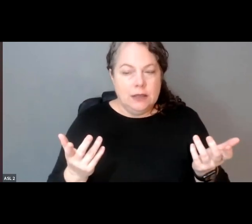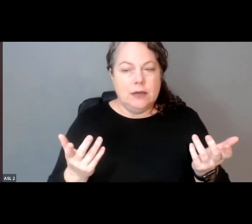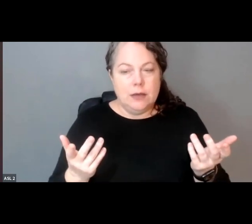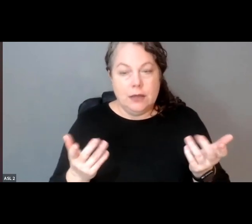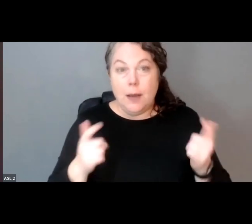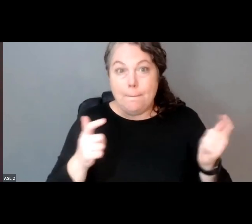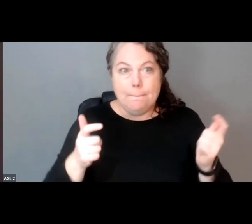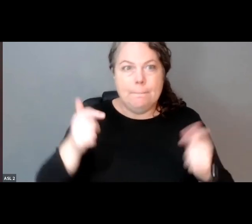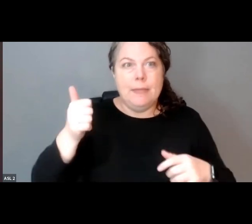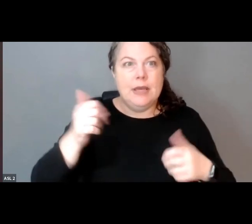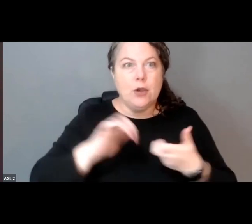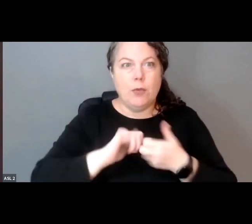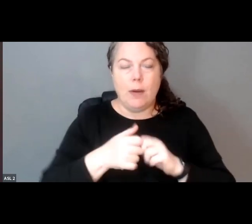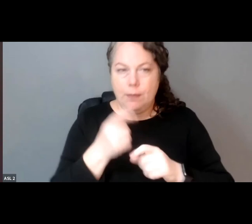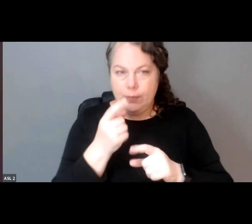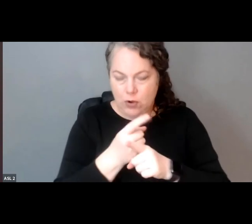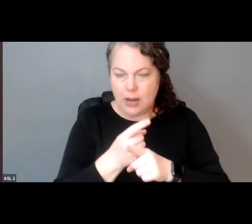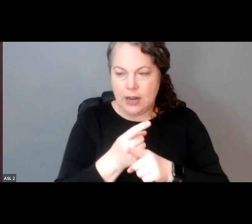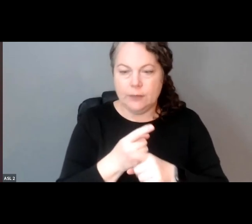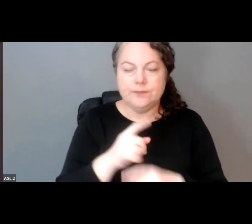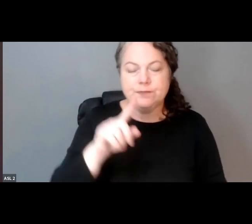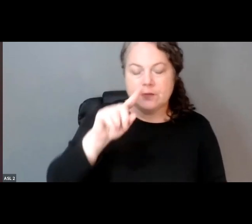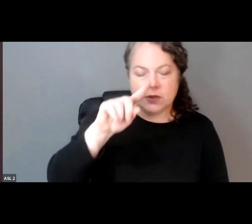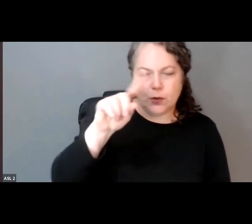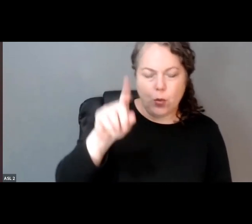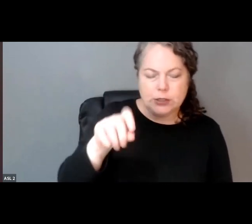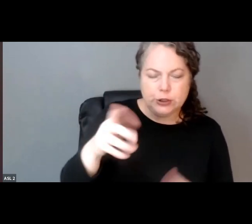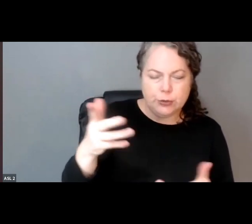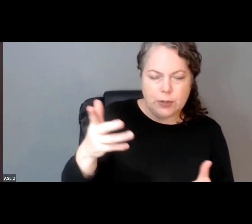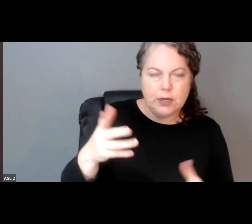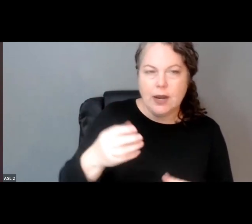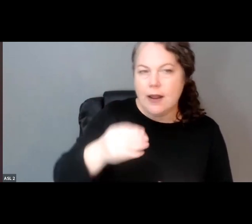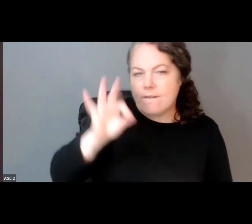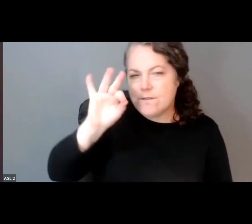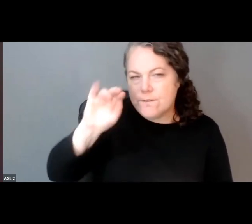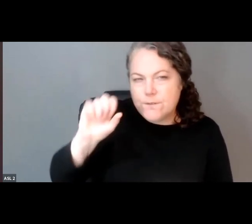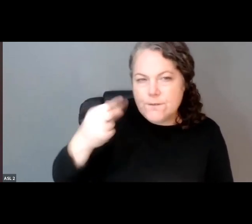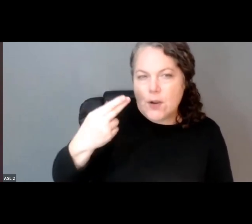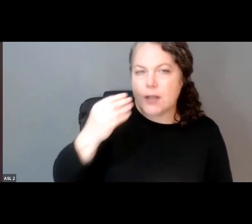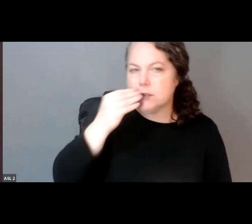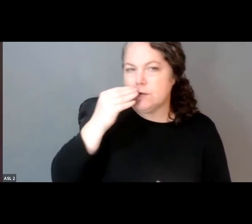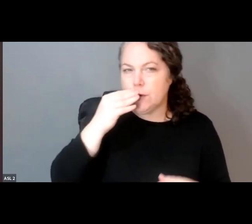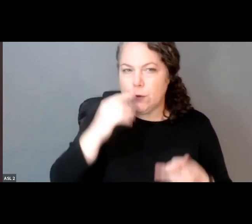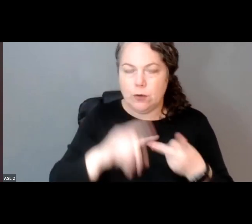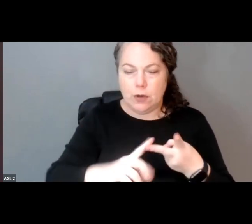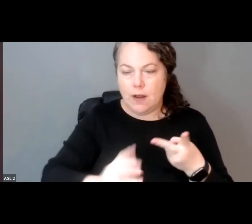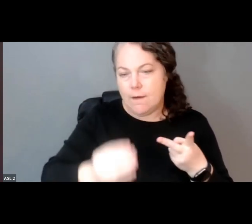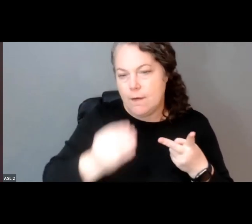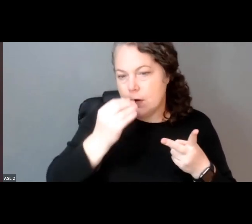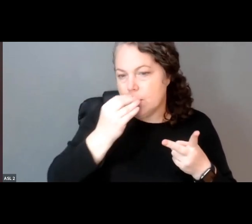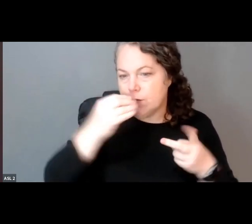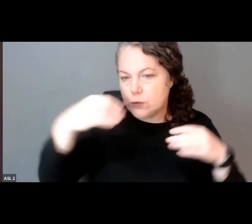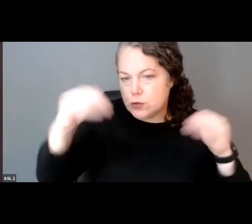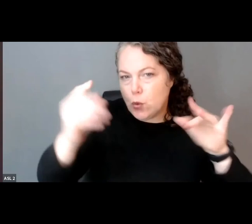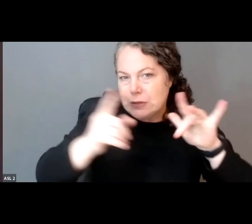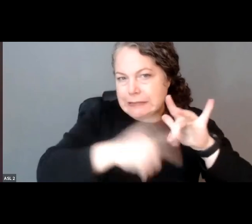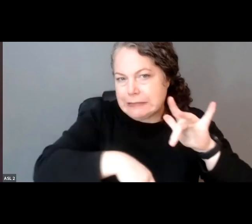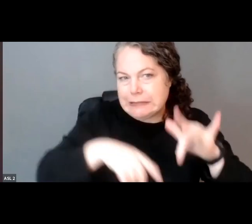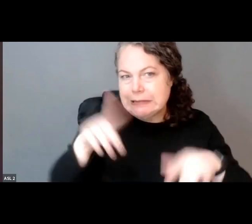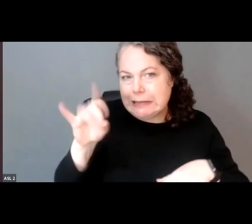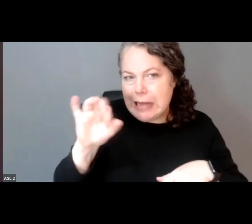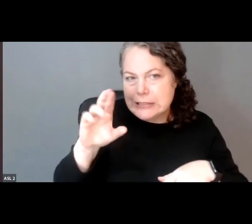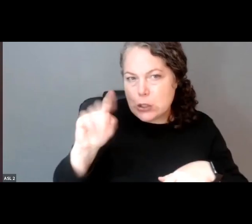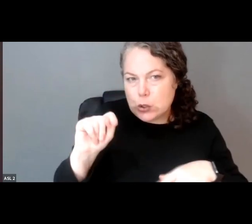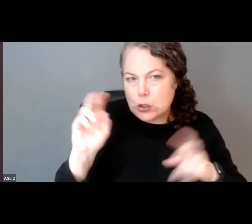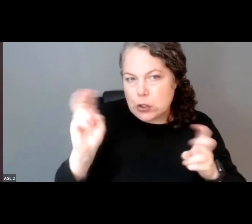issue is raised by the question of fresh food, grocery deserts for people with